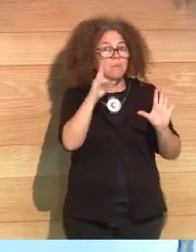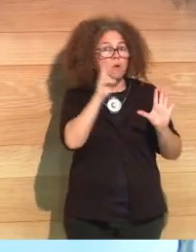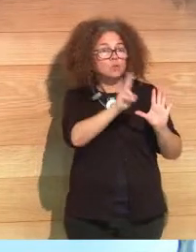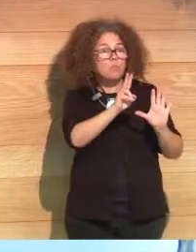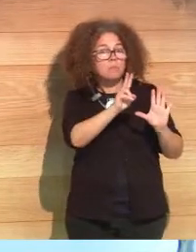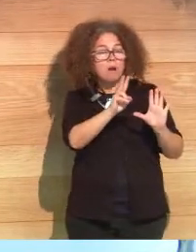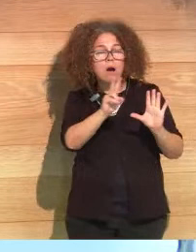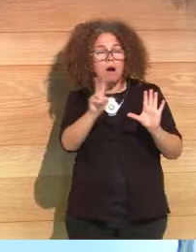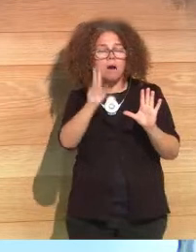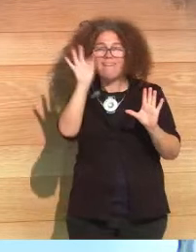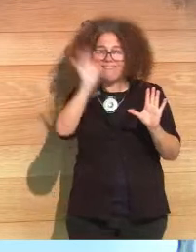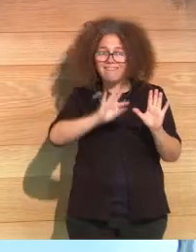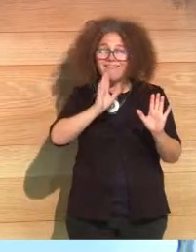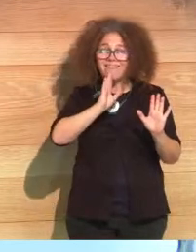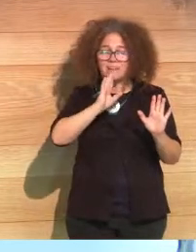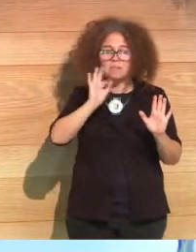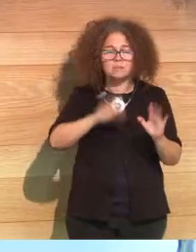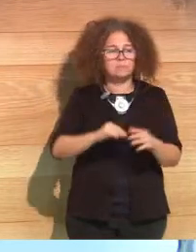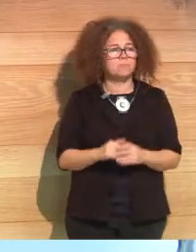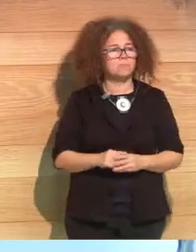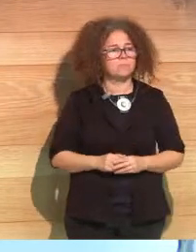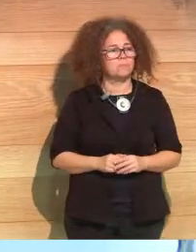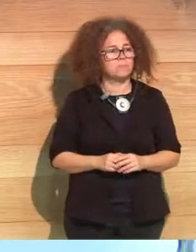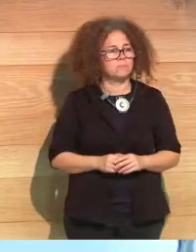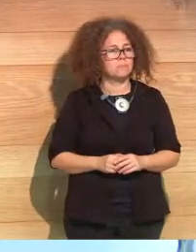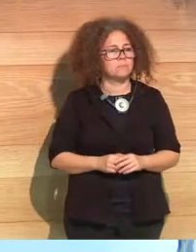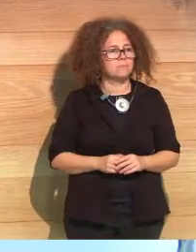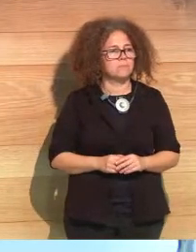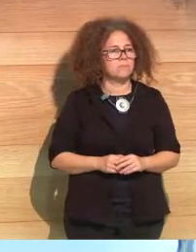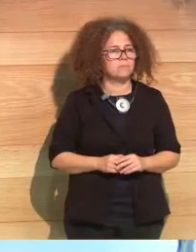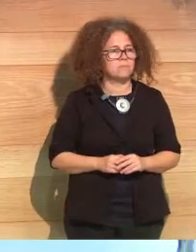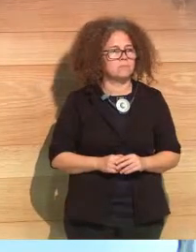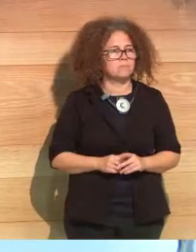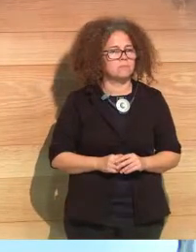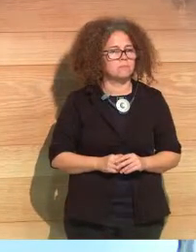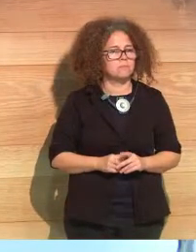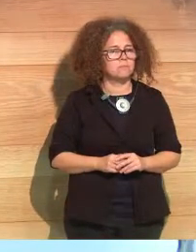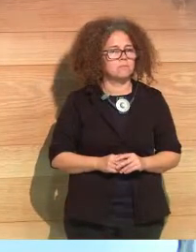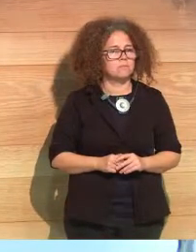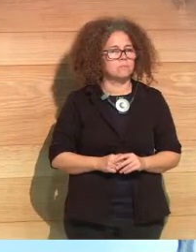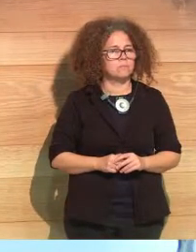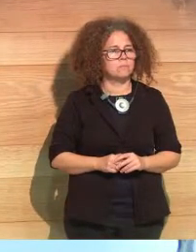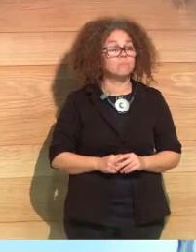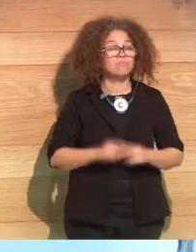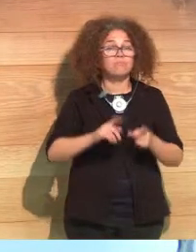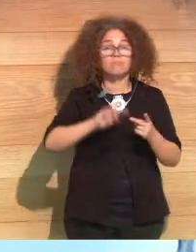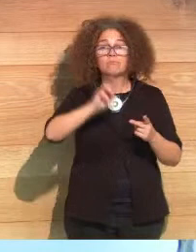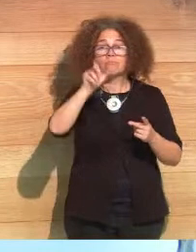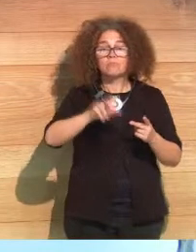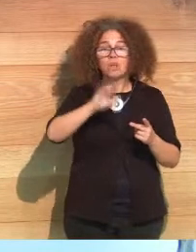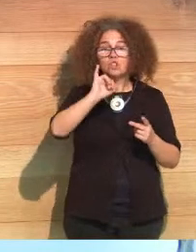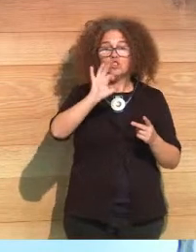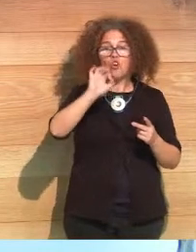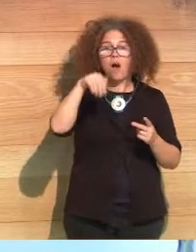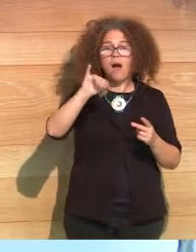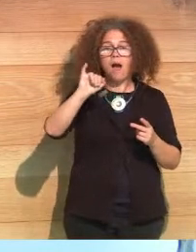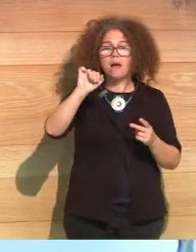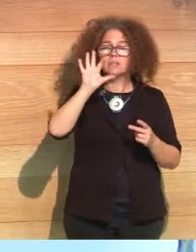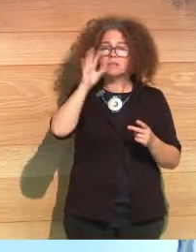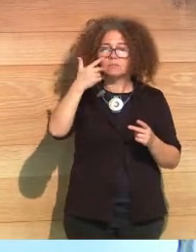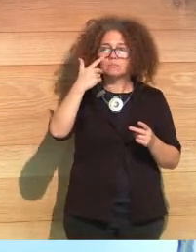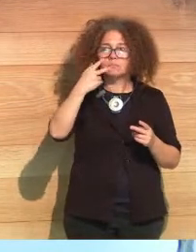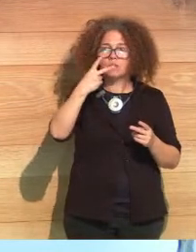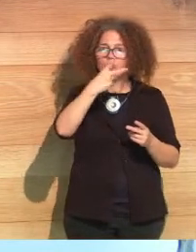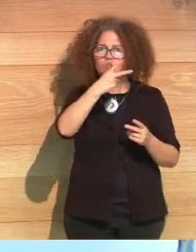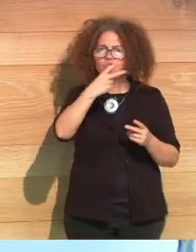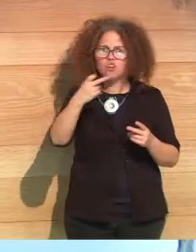is, that was a big shock for Joanie to discover the biggest coal mine in Europe is 200 kilometers from our studio. So he